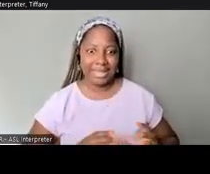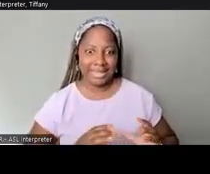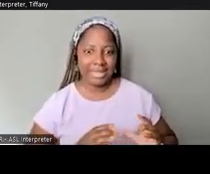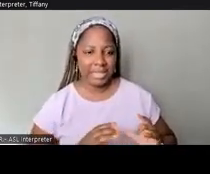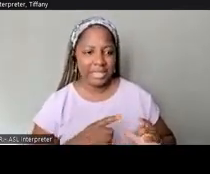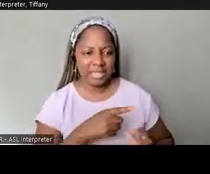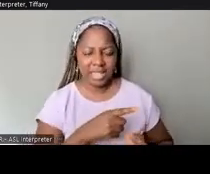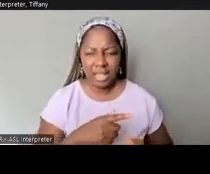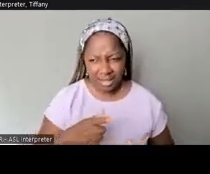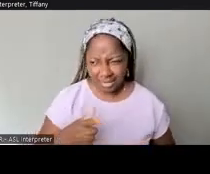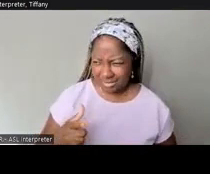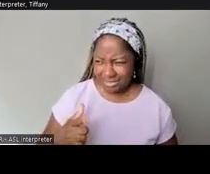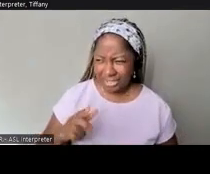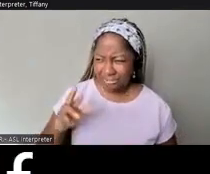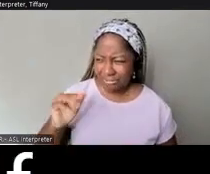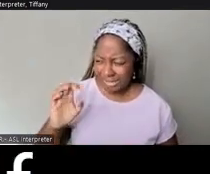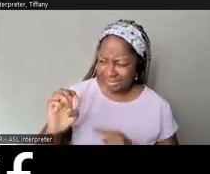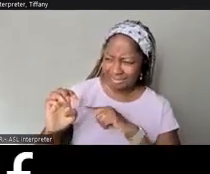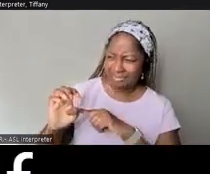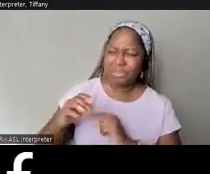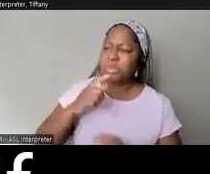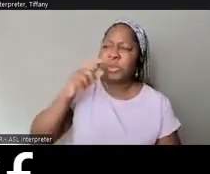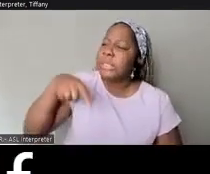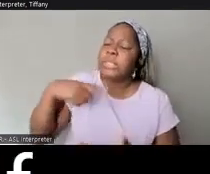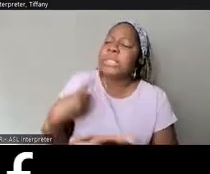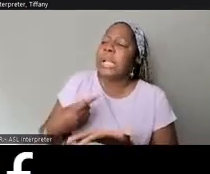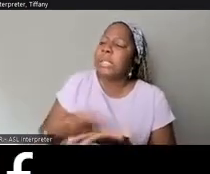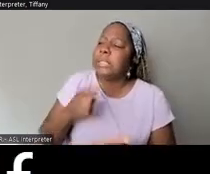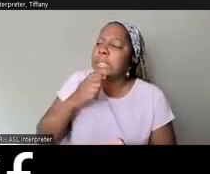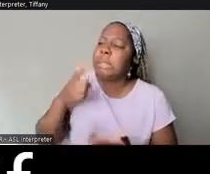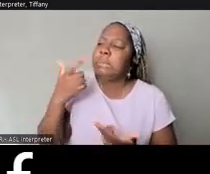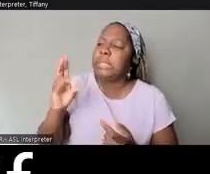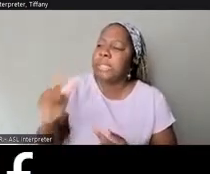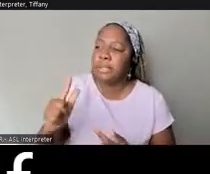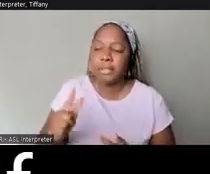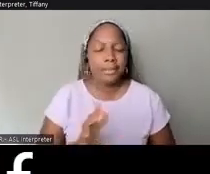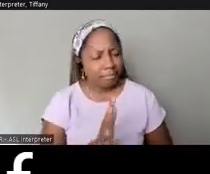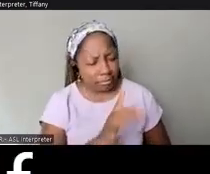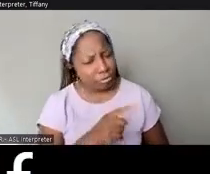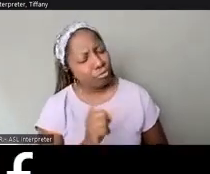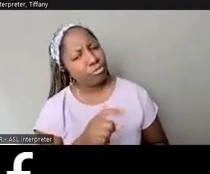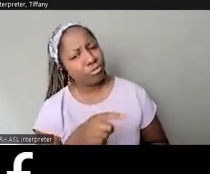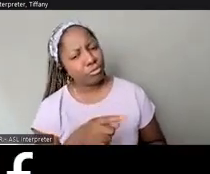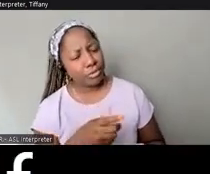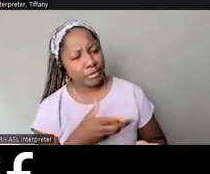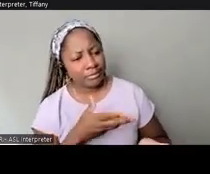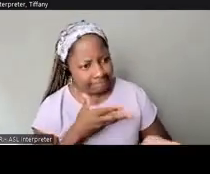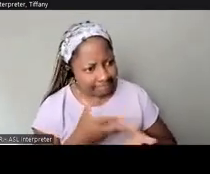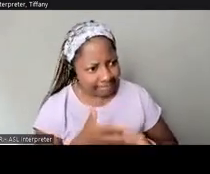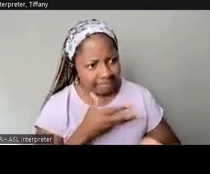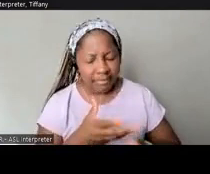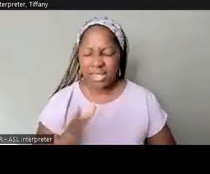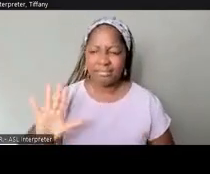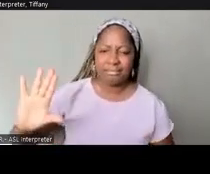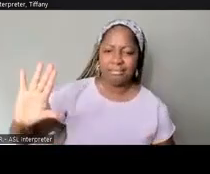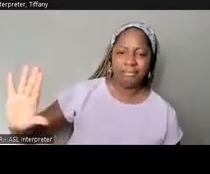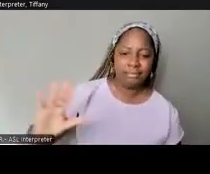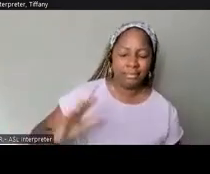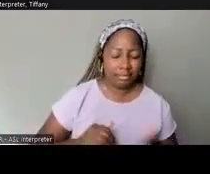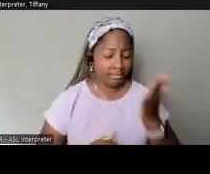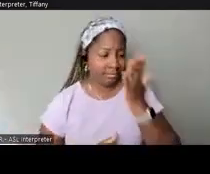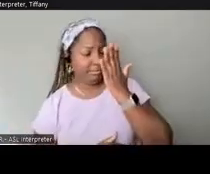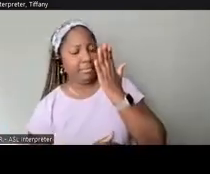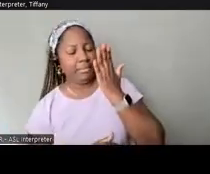I don't get, that I need to eat. But I refuse to do the work if I can't actually do the